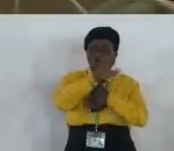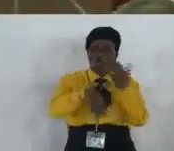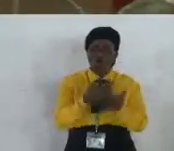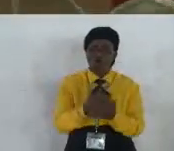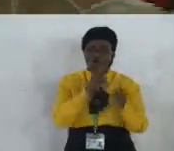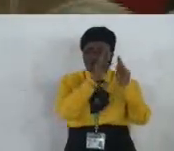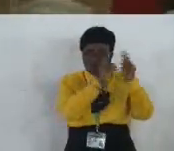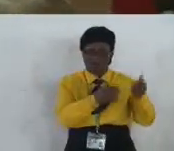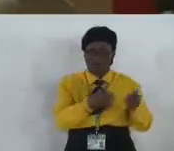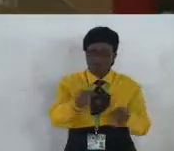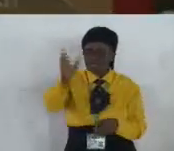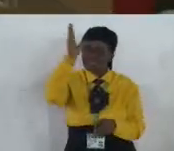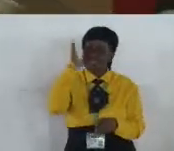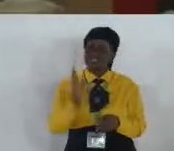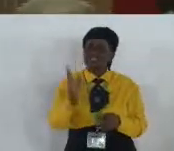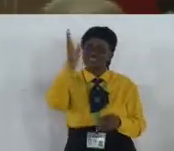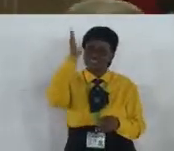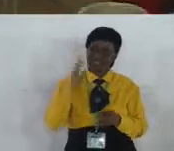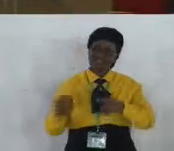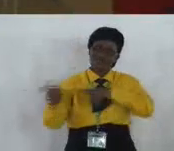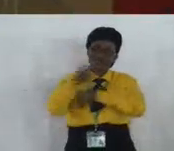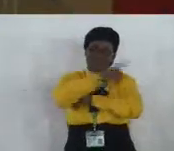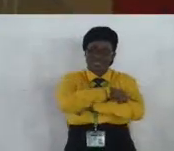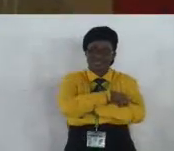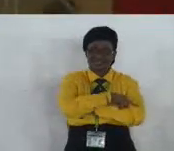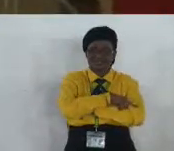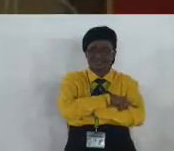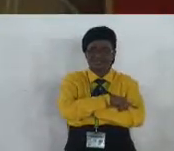You're ancient of this.